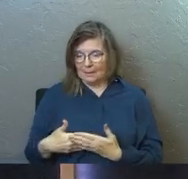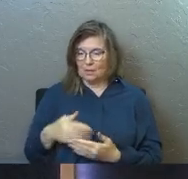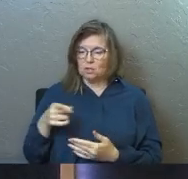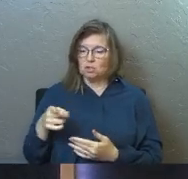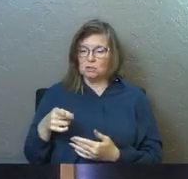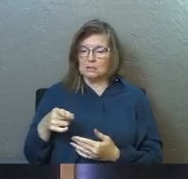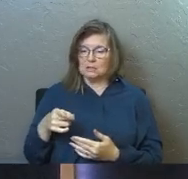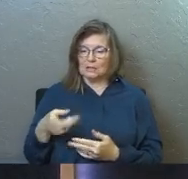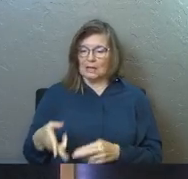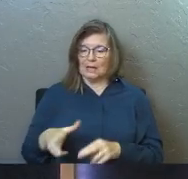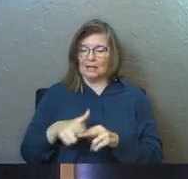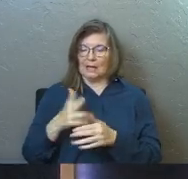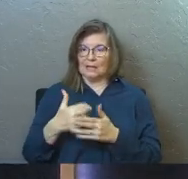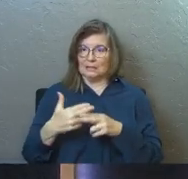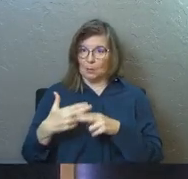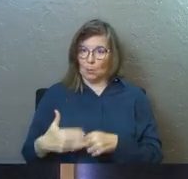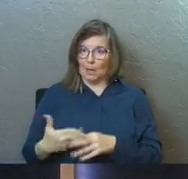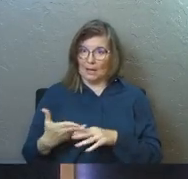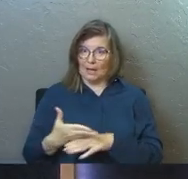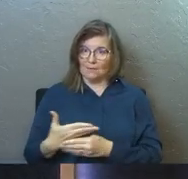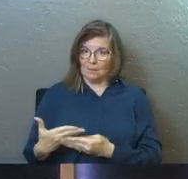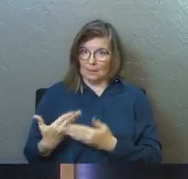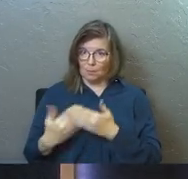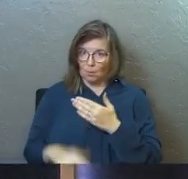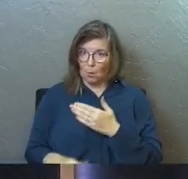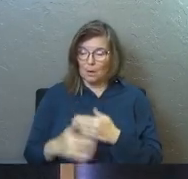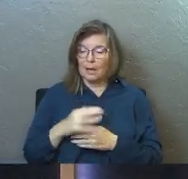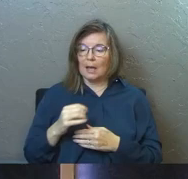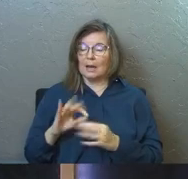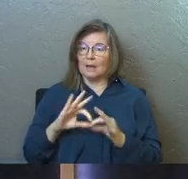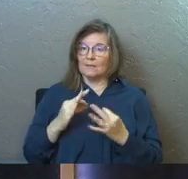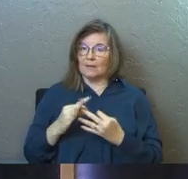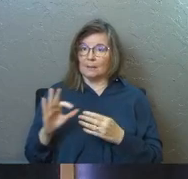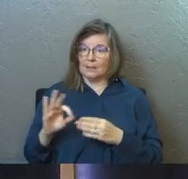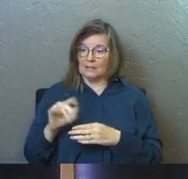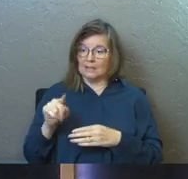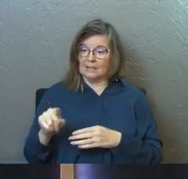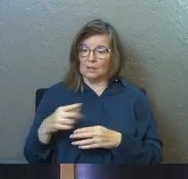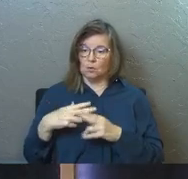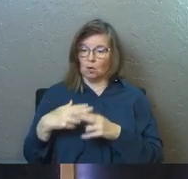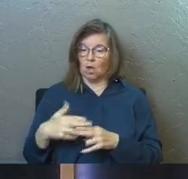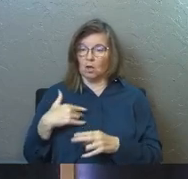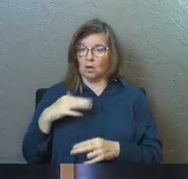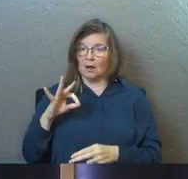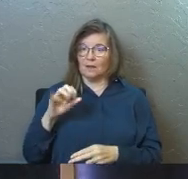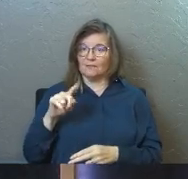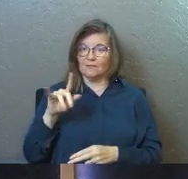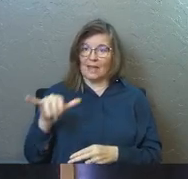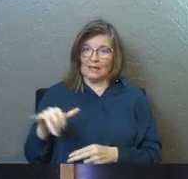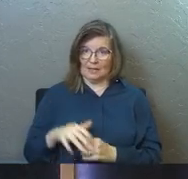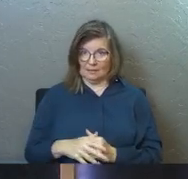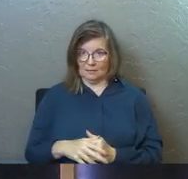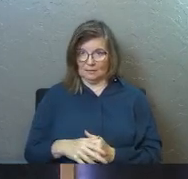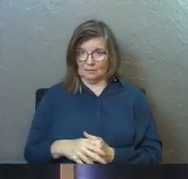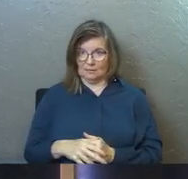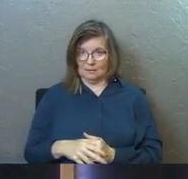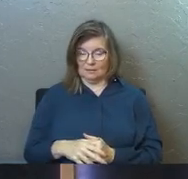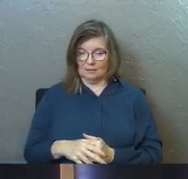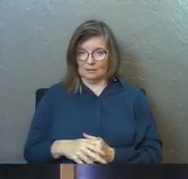and she had gained a little bit of weight after the baby was born, and at family functions, he would call her fatty.